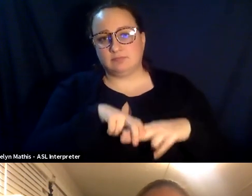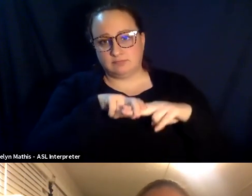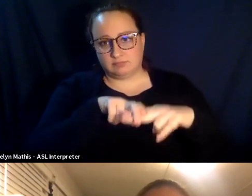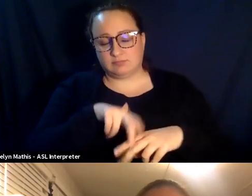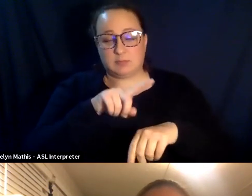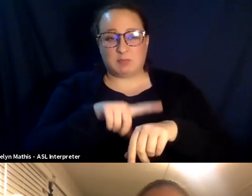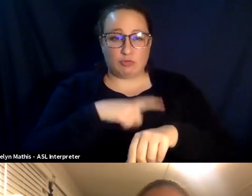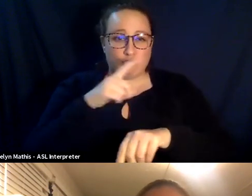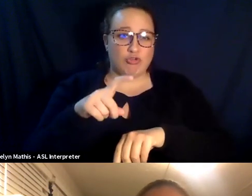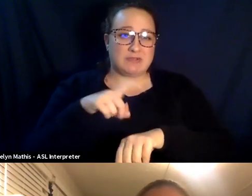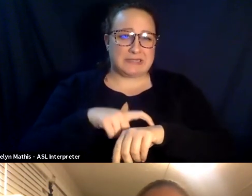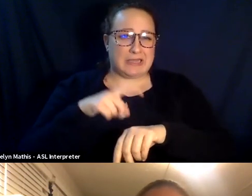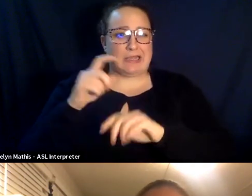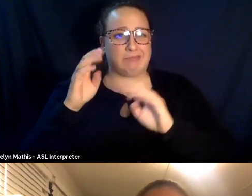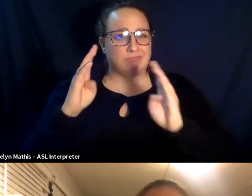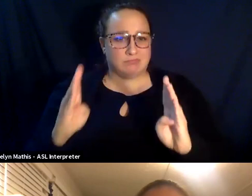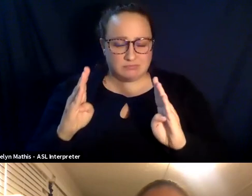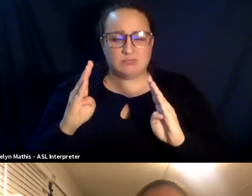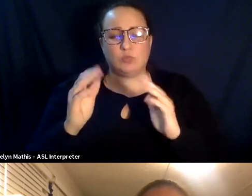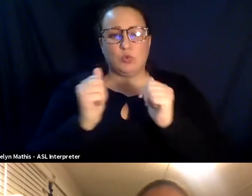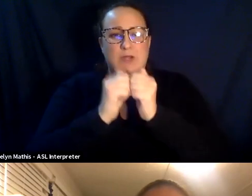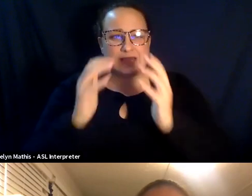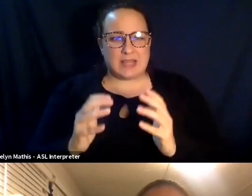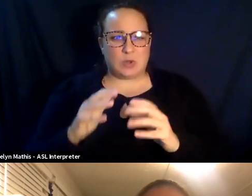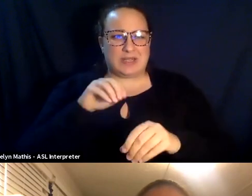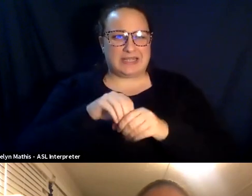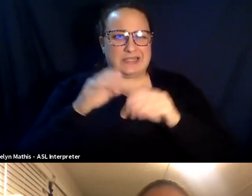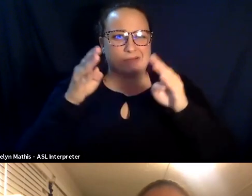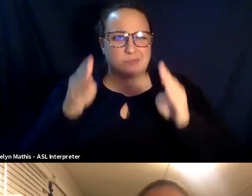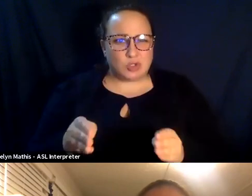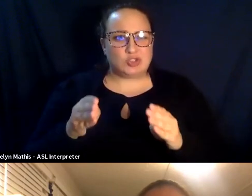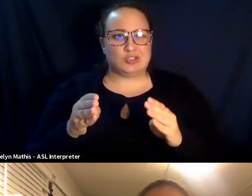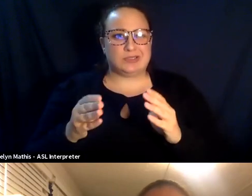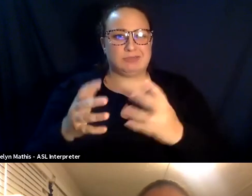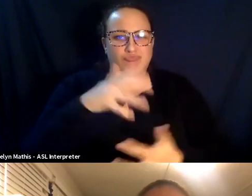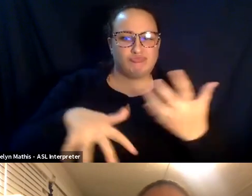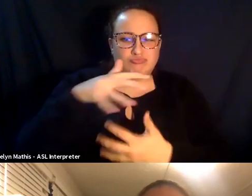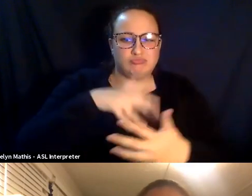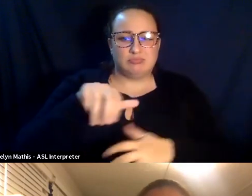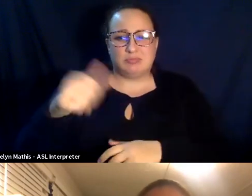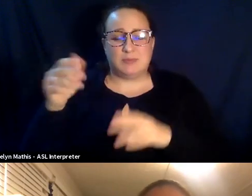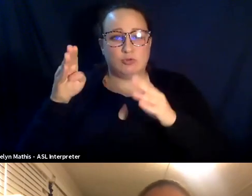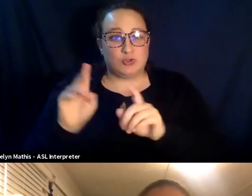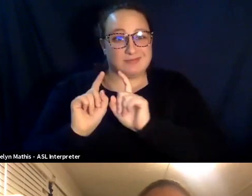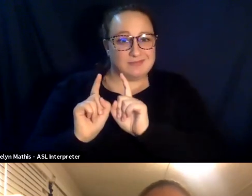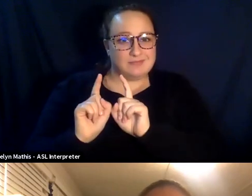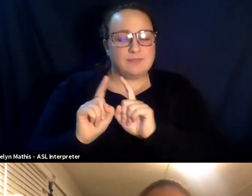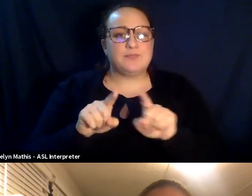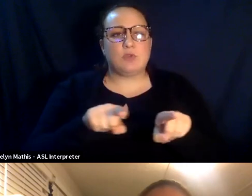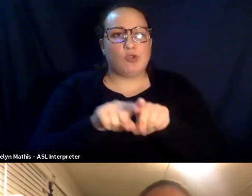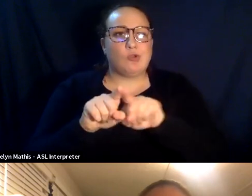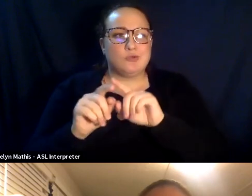time without any of that in-person co-regulation with another human close to you can also